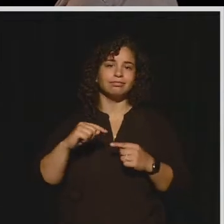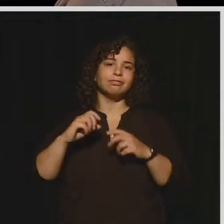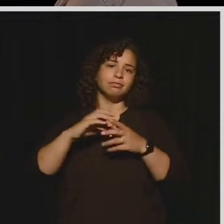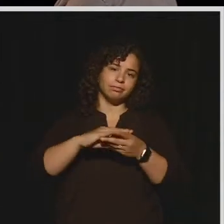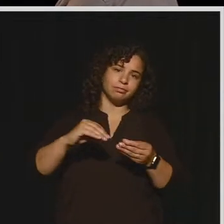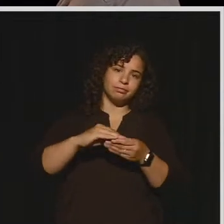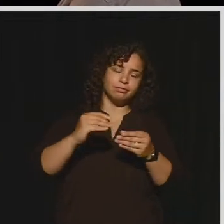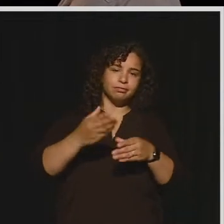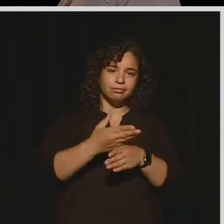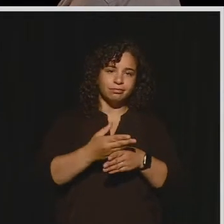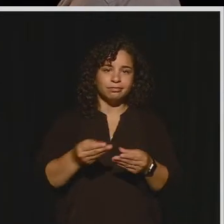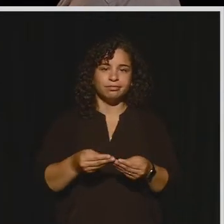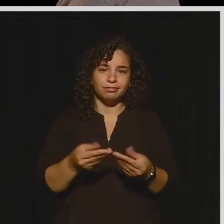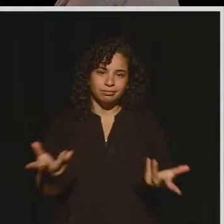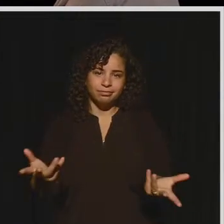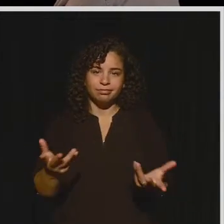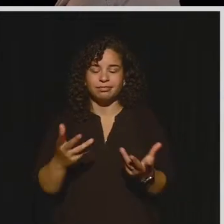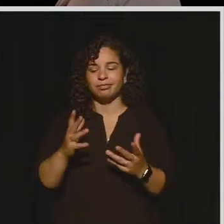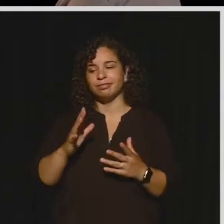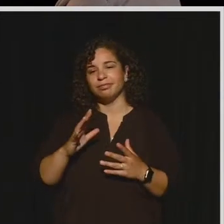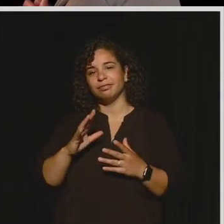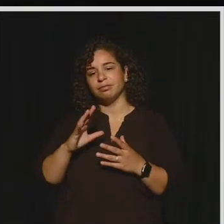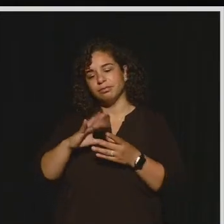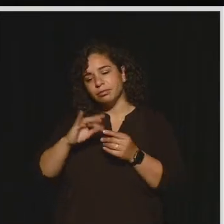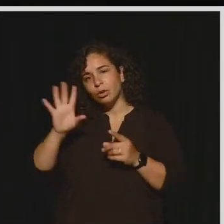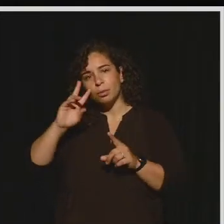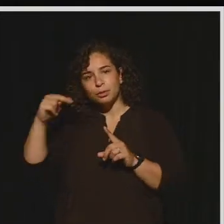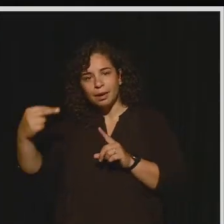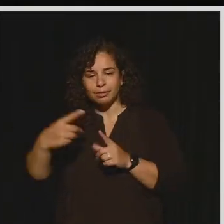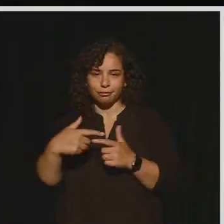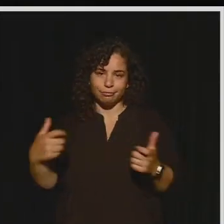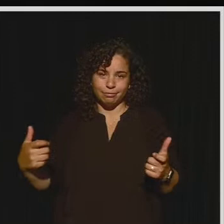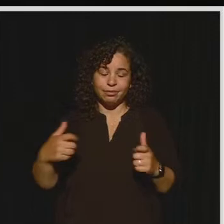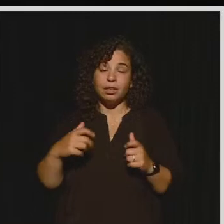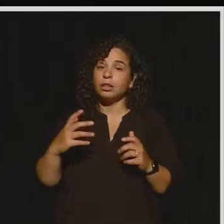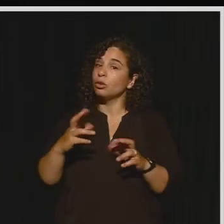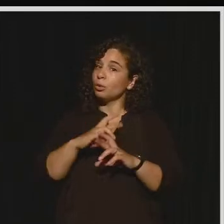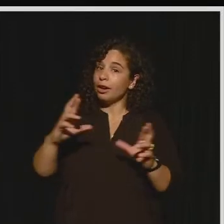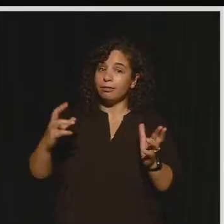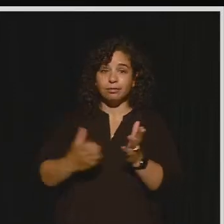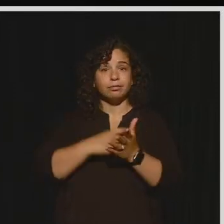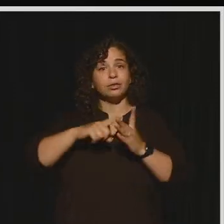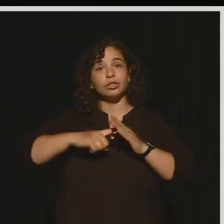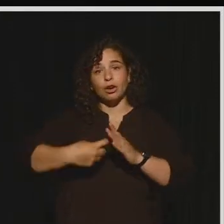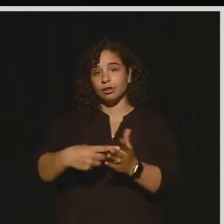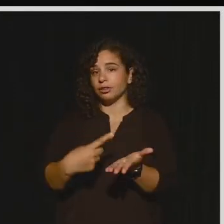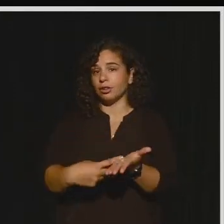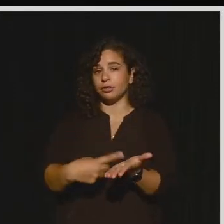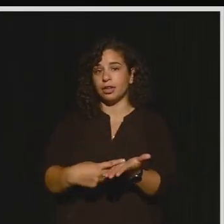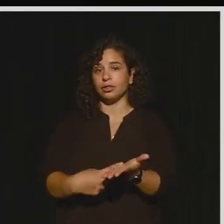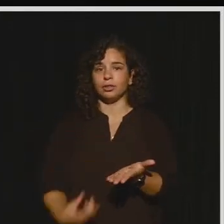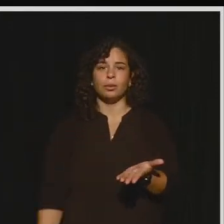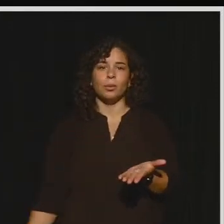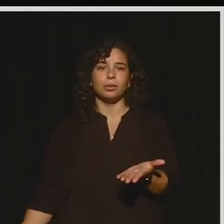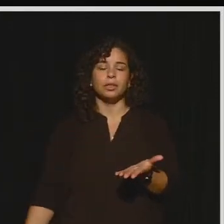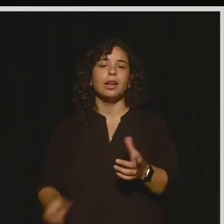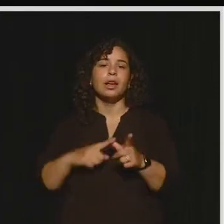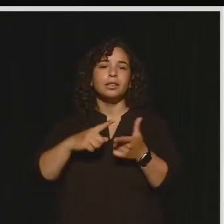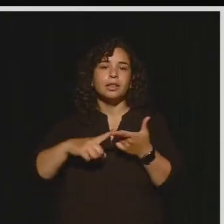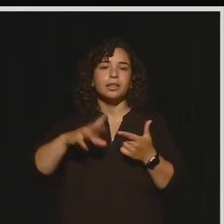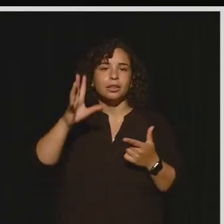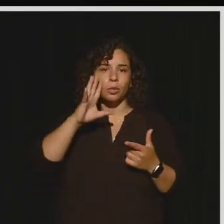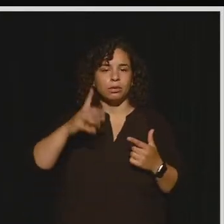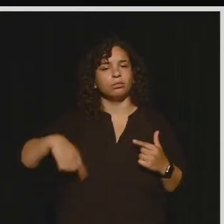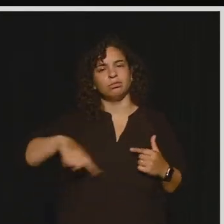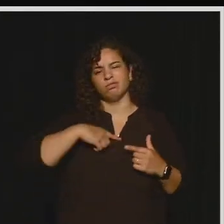your perspective and your stories. We're going to get right into the conversation, and I think, you know, when a lot of us